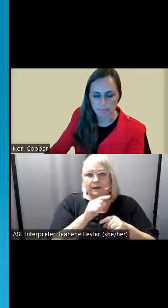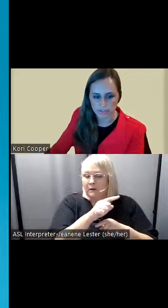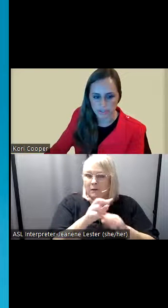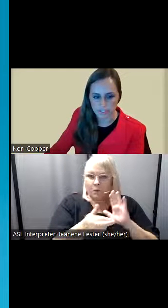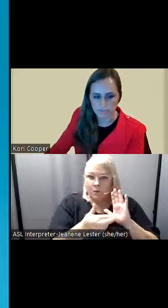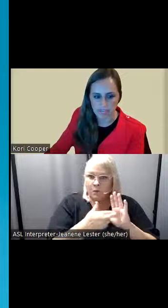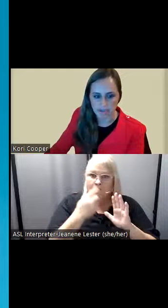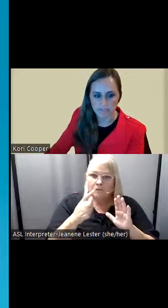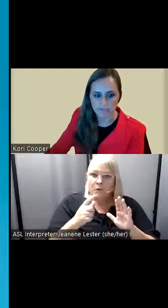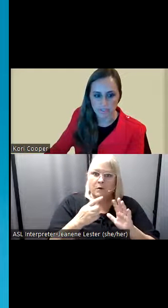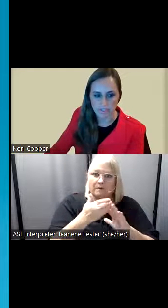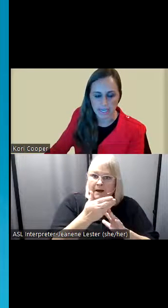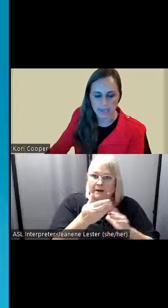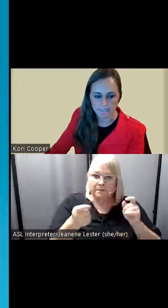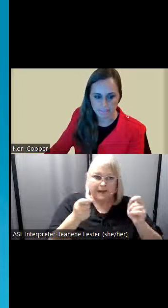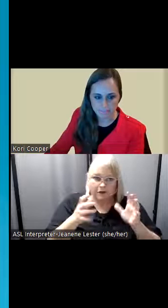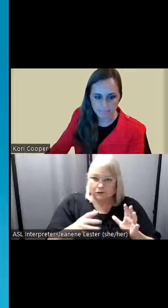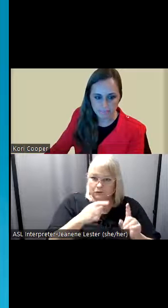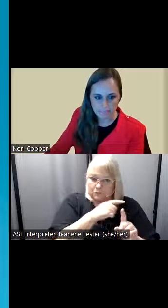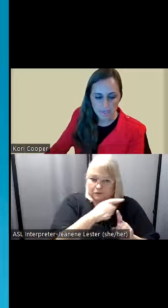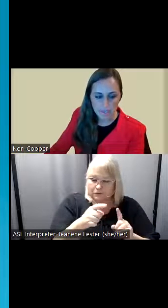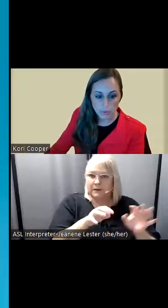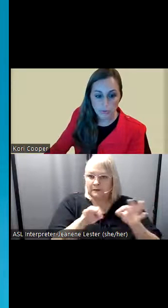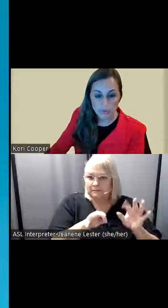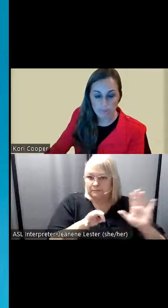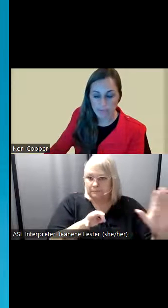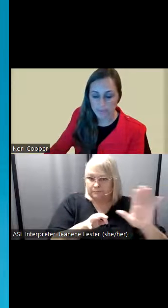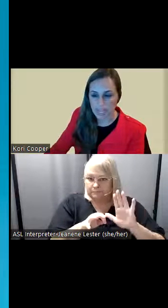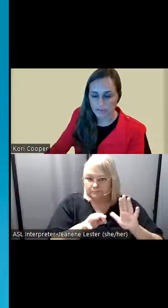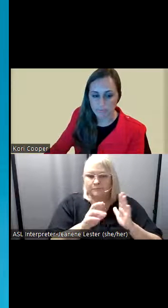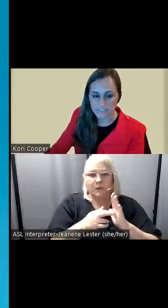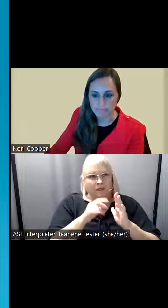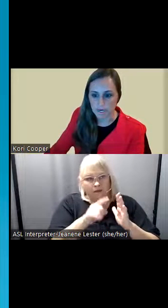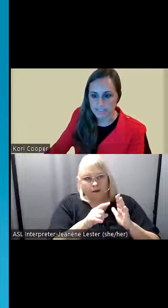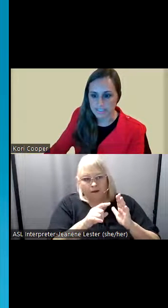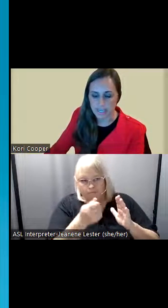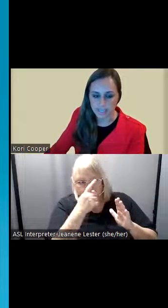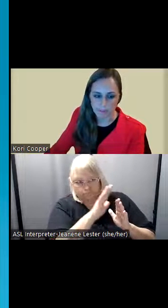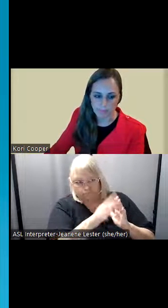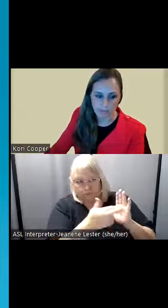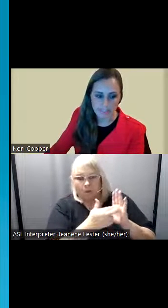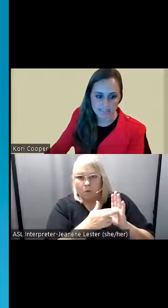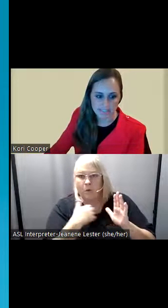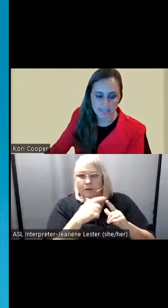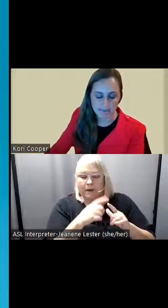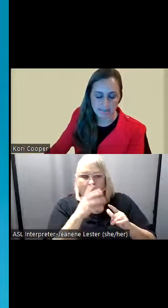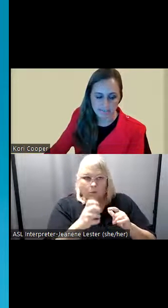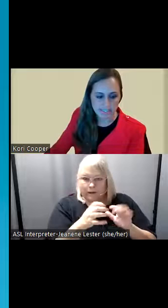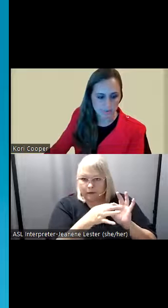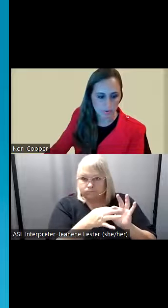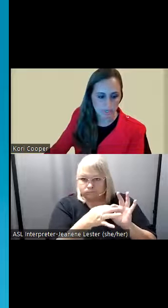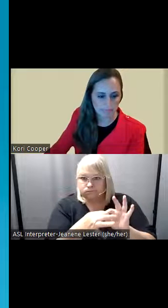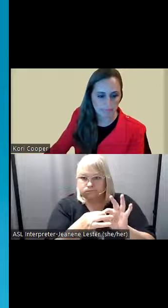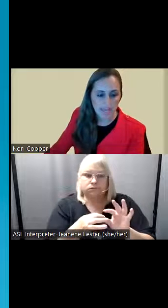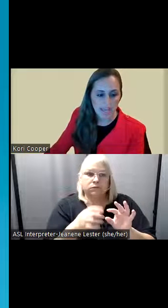at opportunities that we have to really shore up some gaps that we have on our business processes side with safety